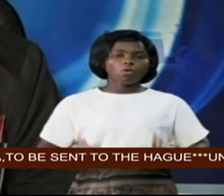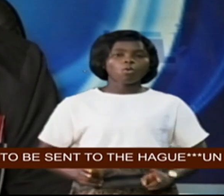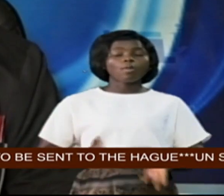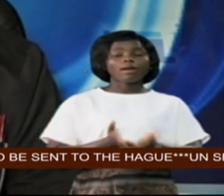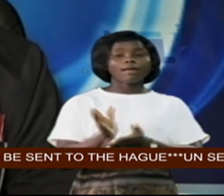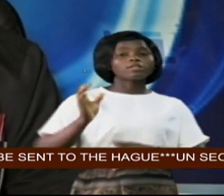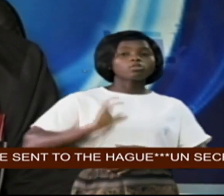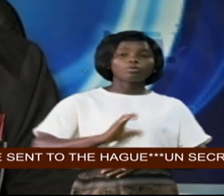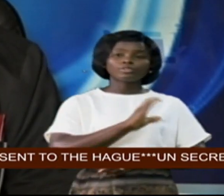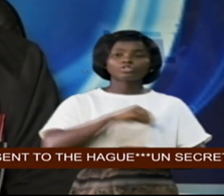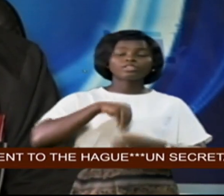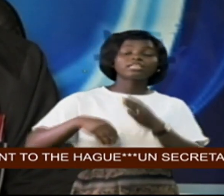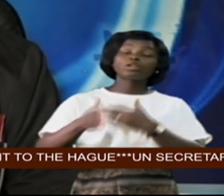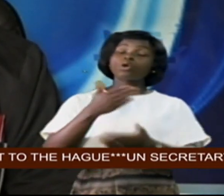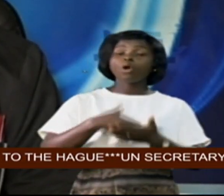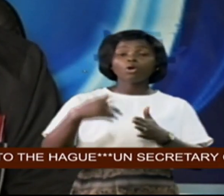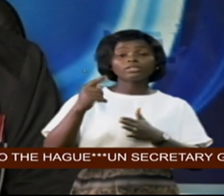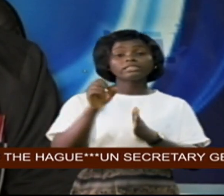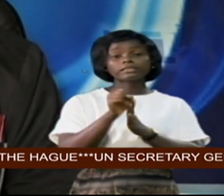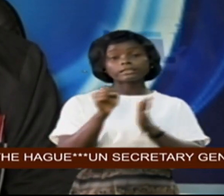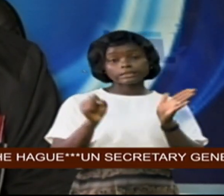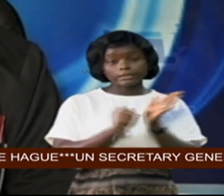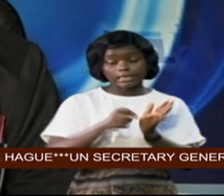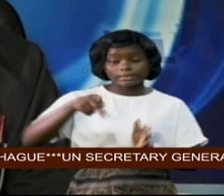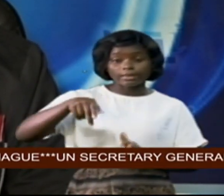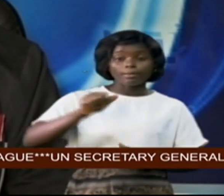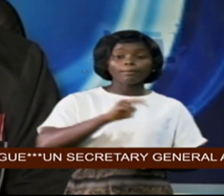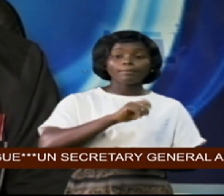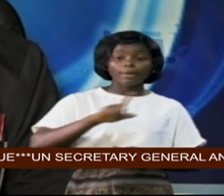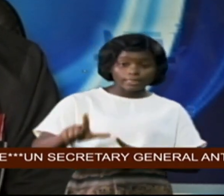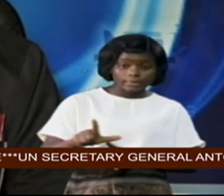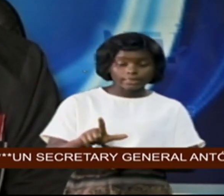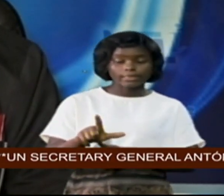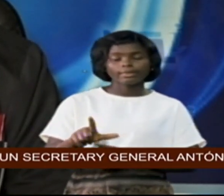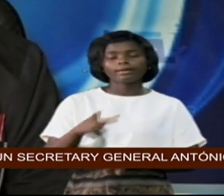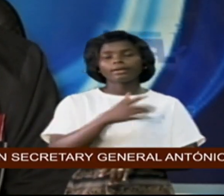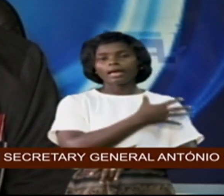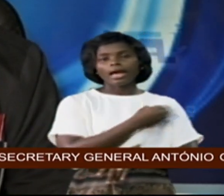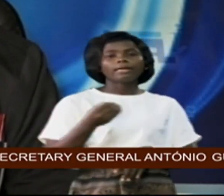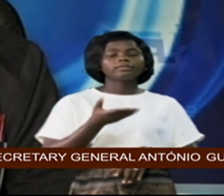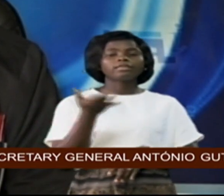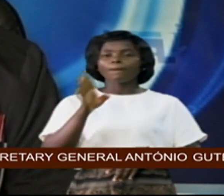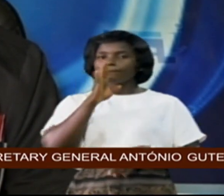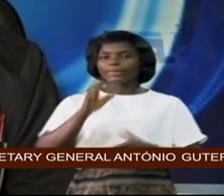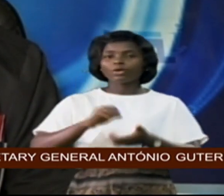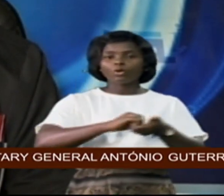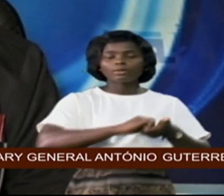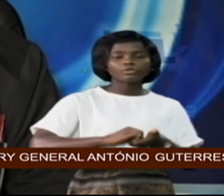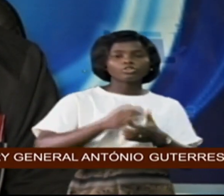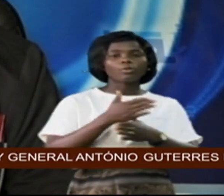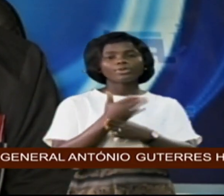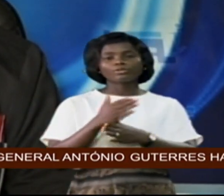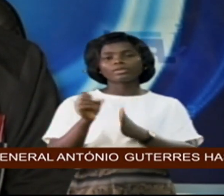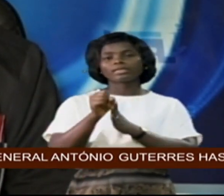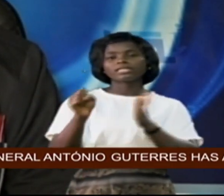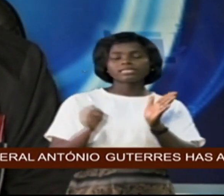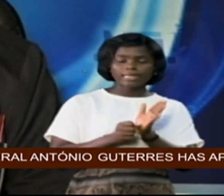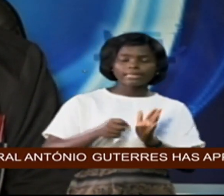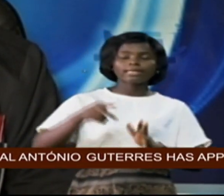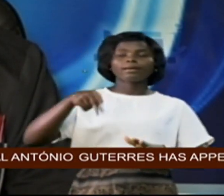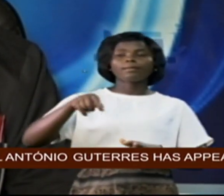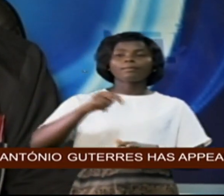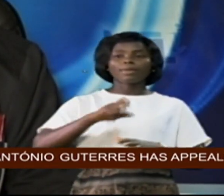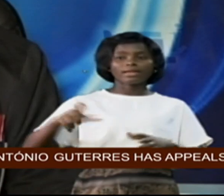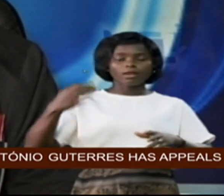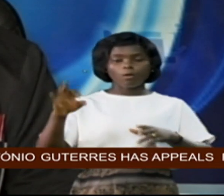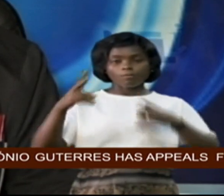the state panels of inquiry. And there will be collaboration between the state panels of inquiry and